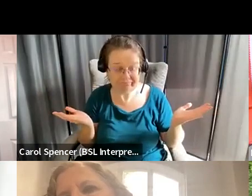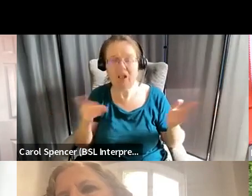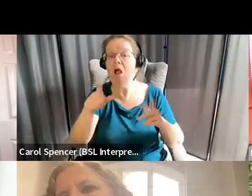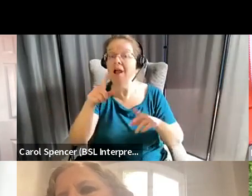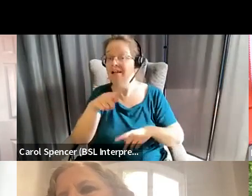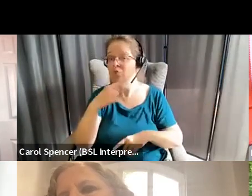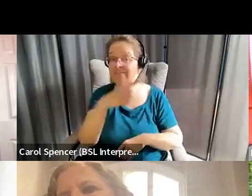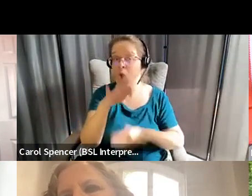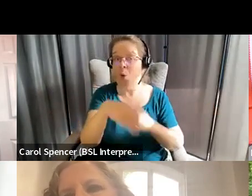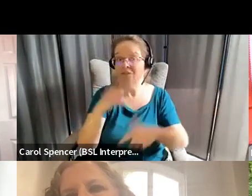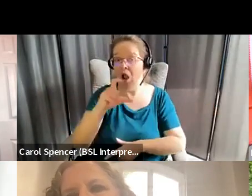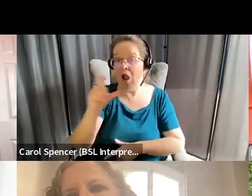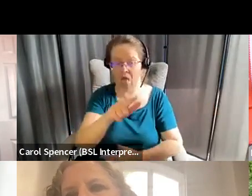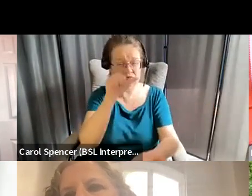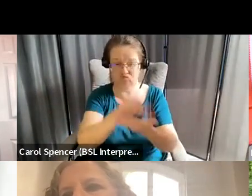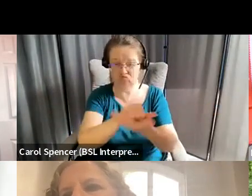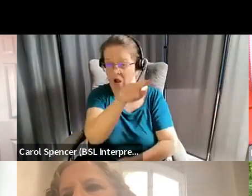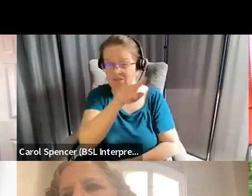yeah, absolutely.